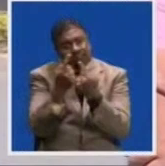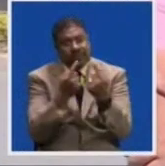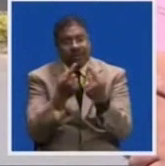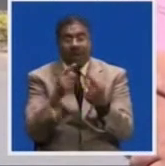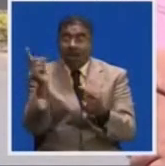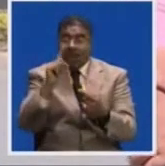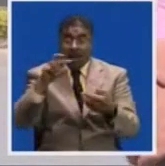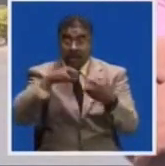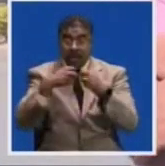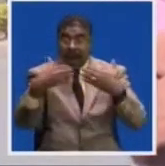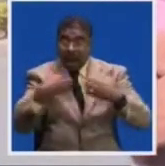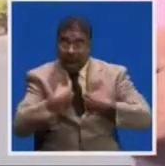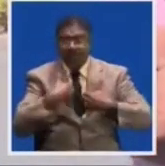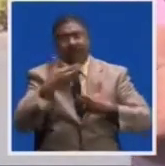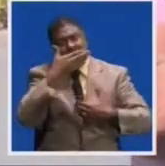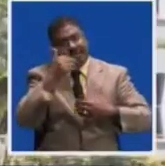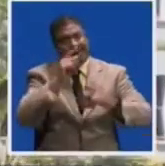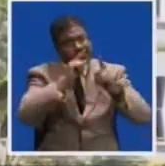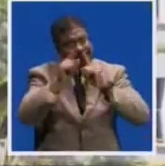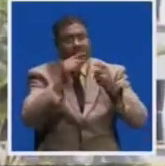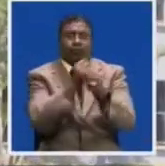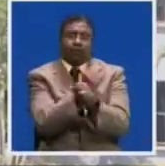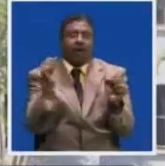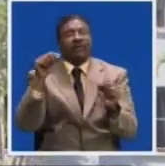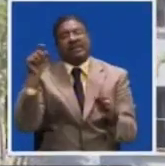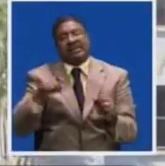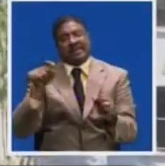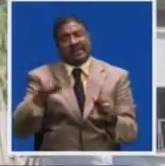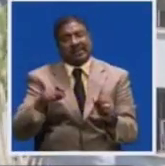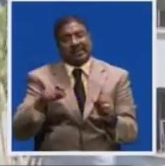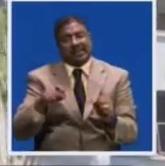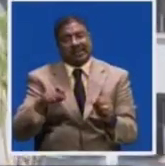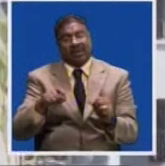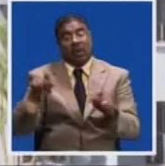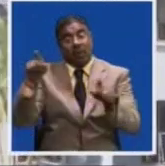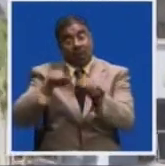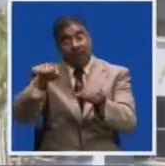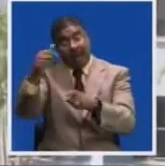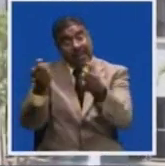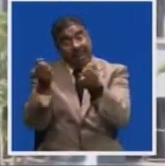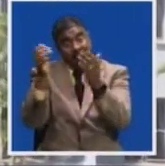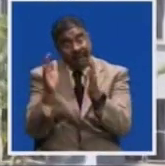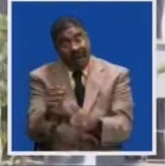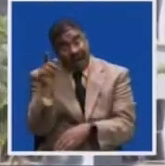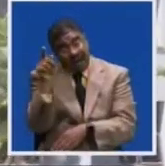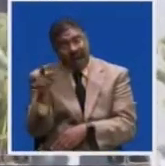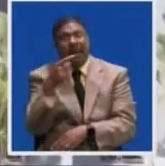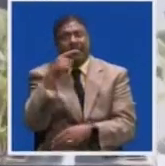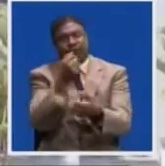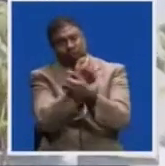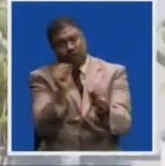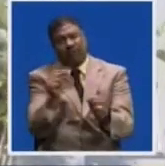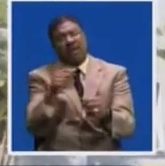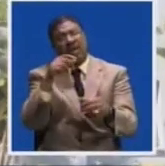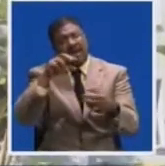grievances lined up has to be addressed. Other truck drivers are calling on authorities to address the root cause of what is happening in South